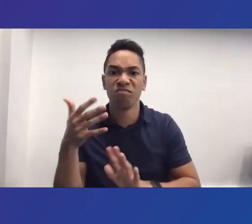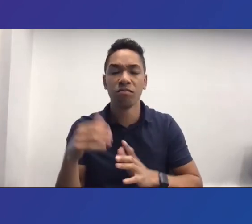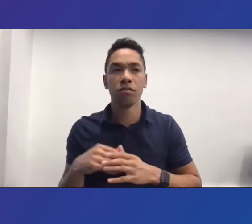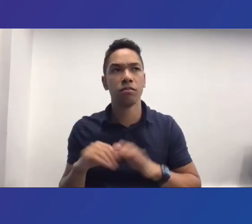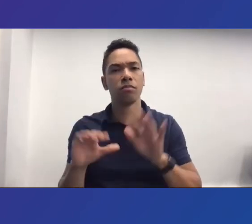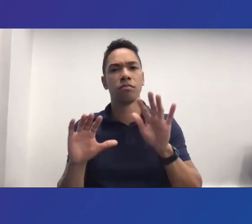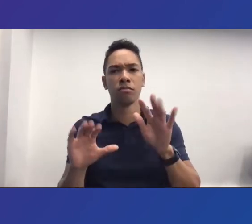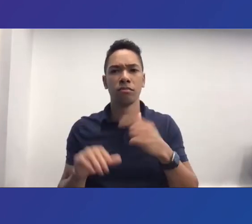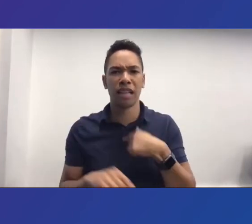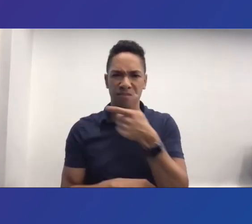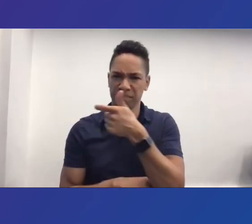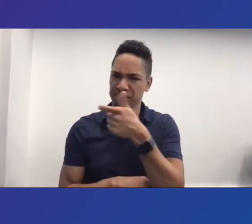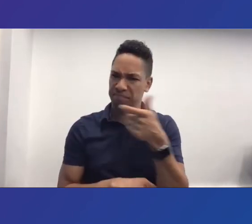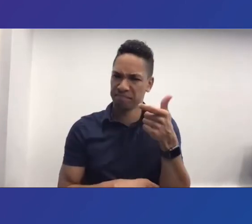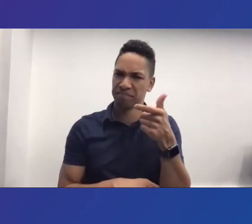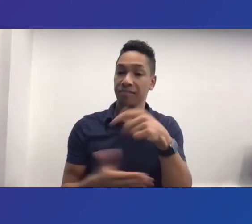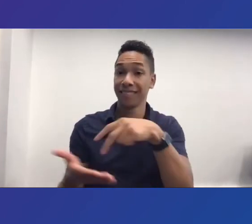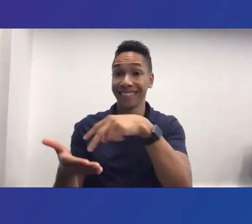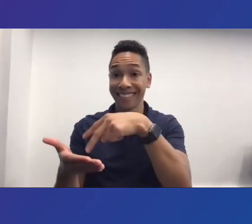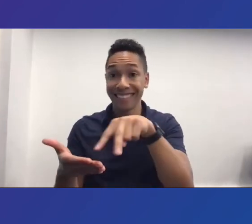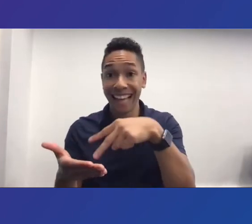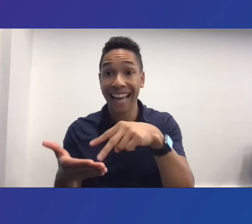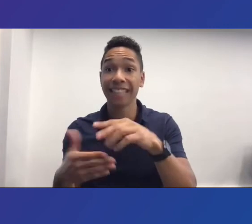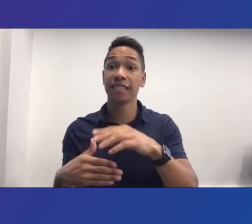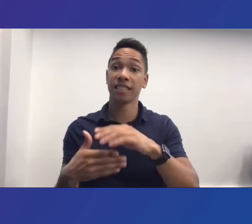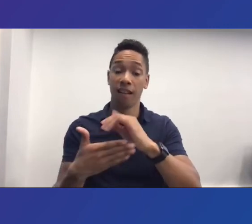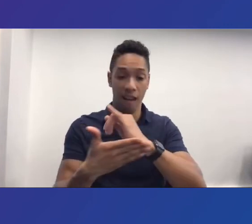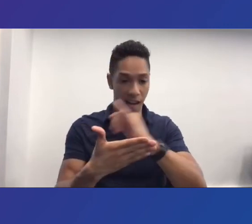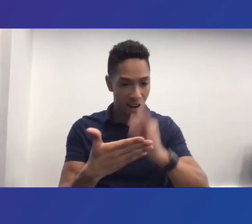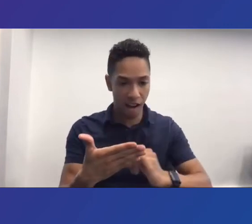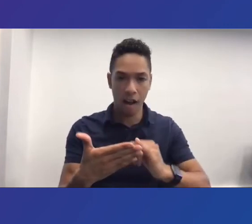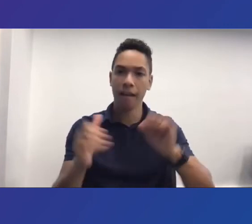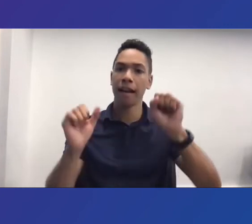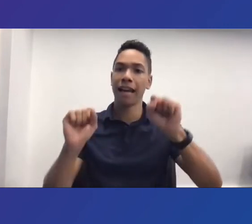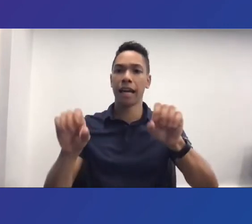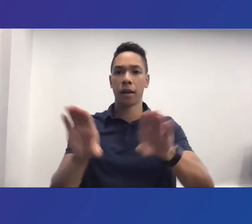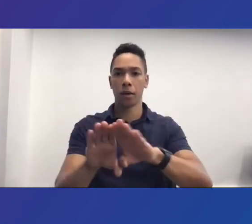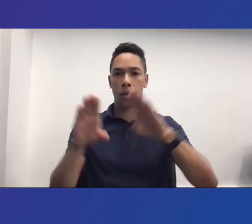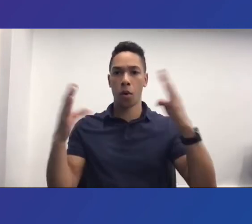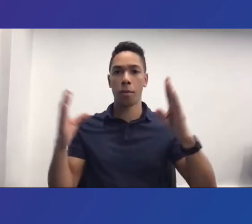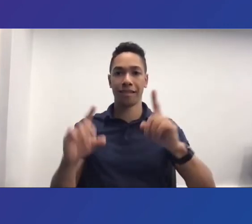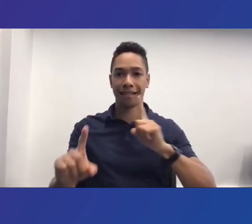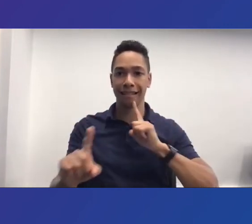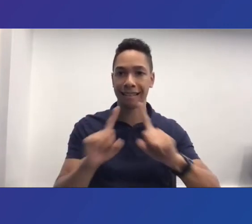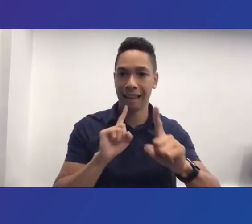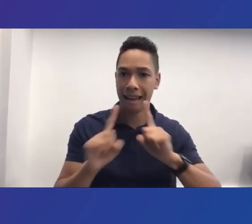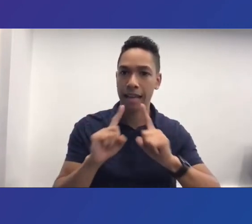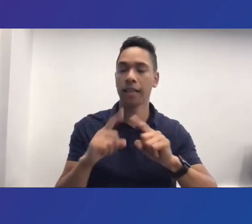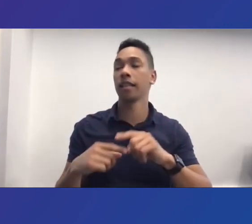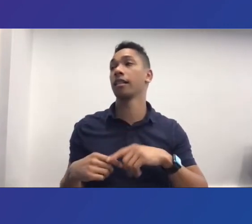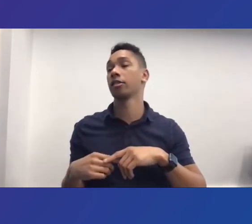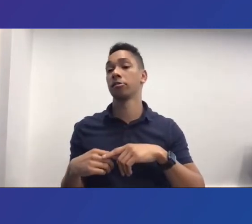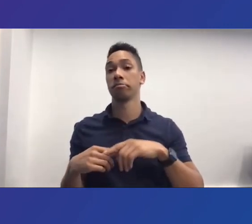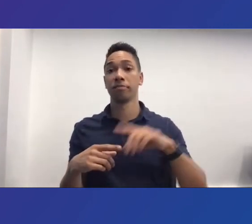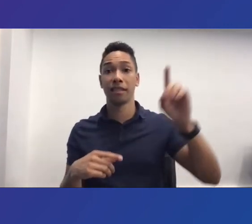and the arts in general as a vehicle for dialogue and community, as a vehicle for democracy,